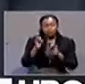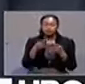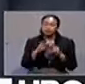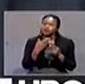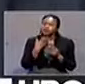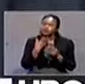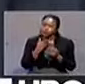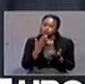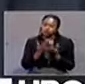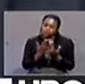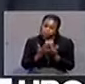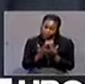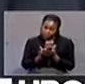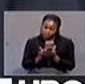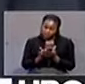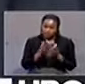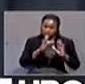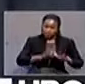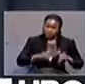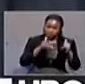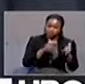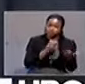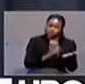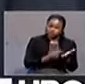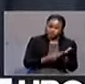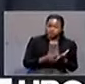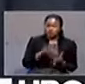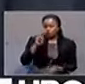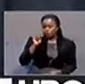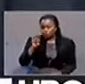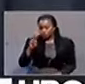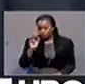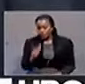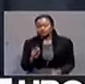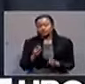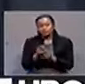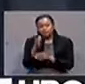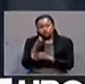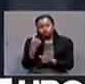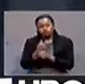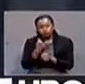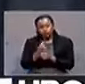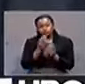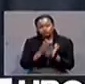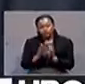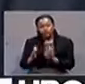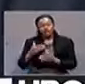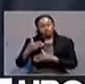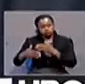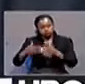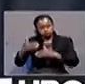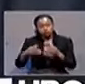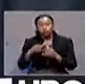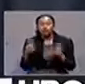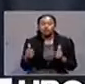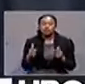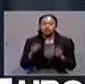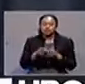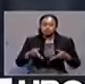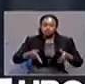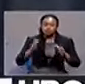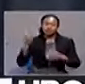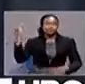to Parliament of Uganda and UNRA and the Ministry of Works to take his plan ahead and a flyover